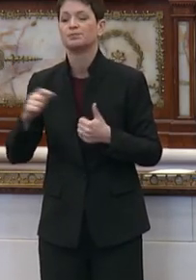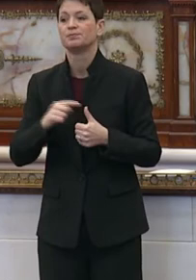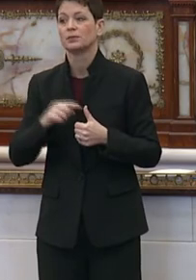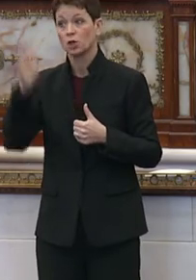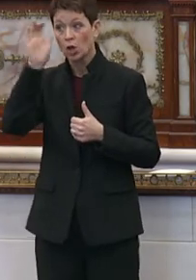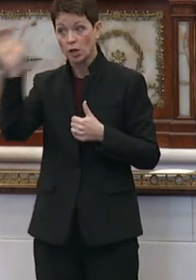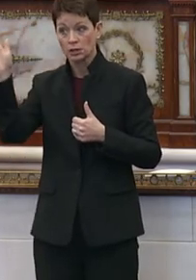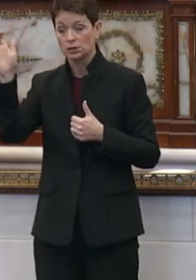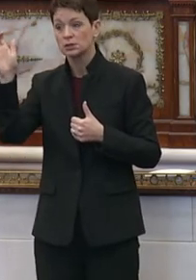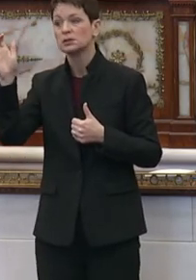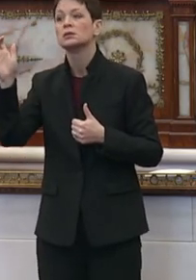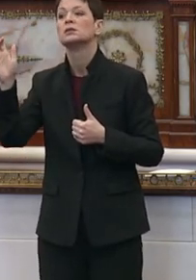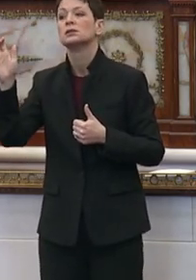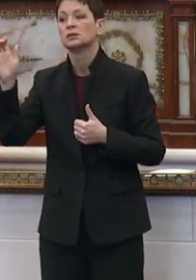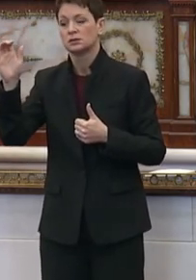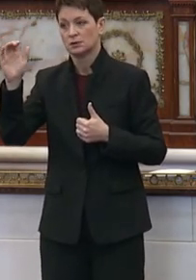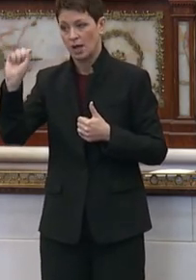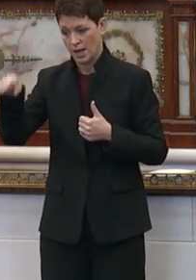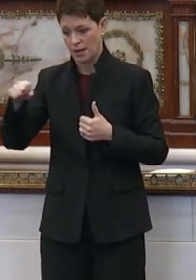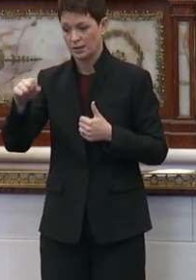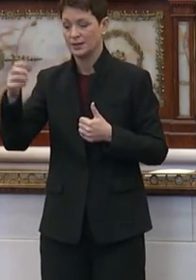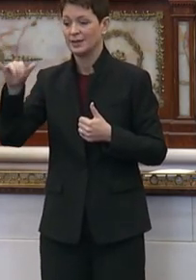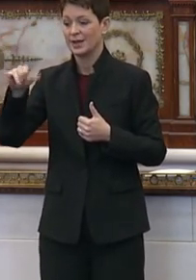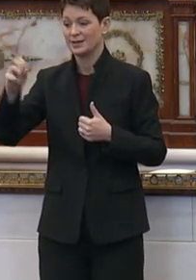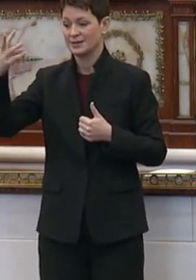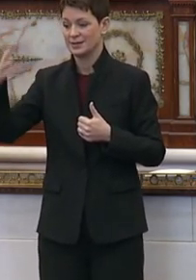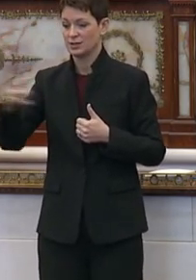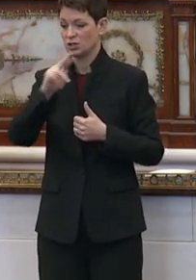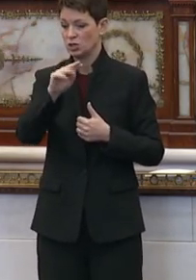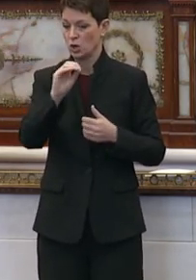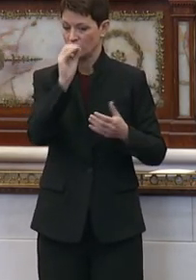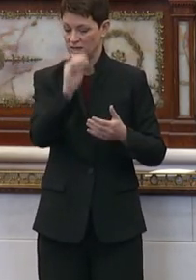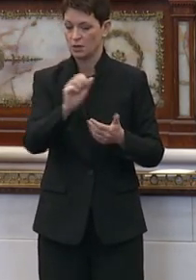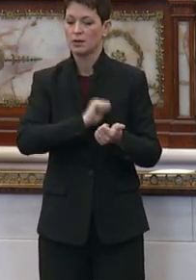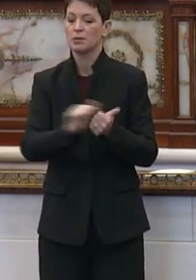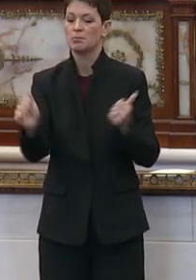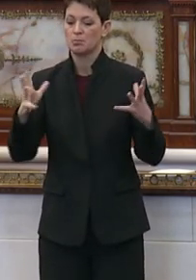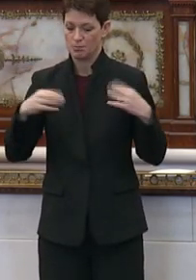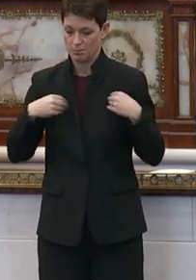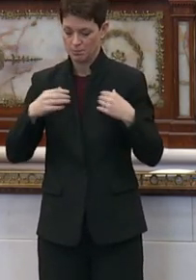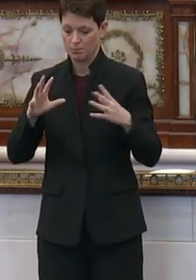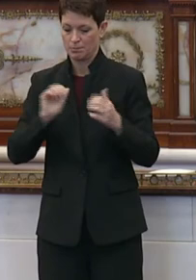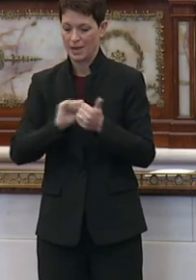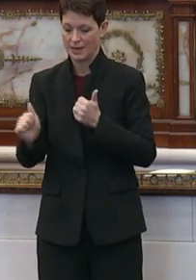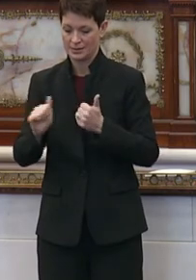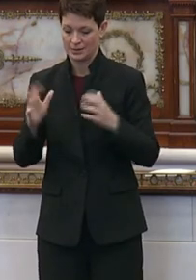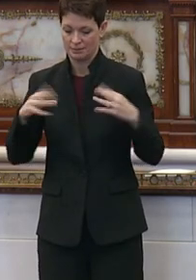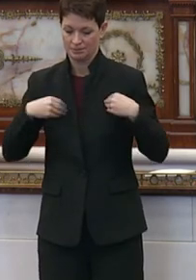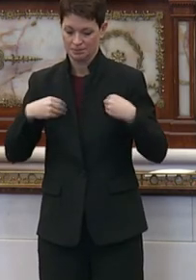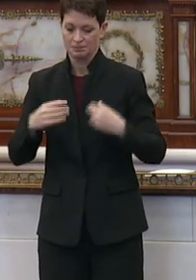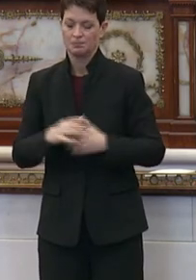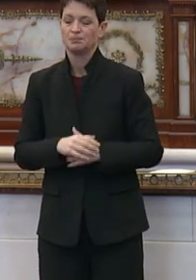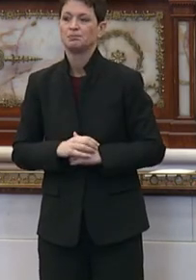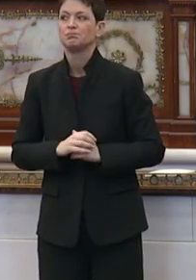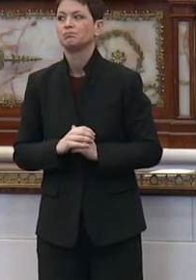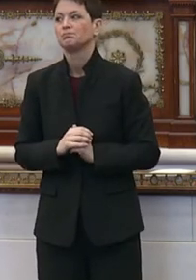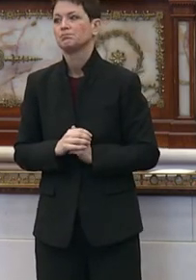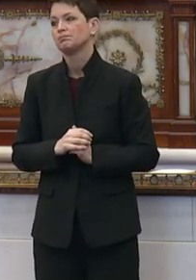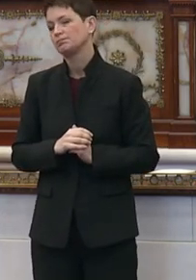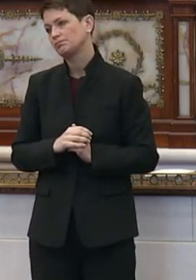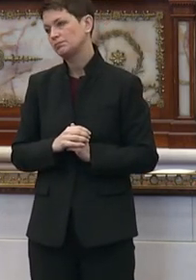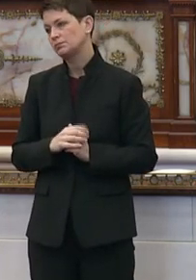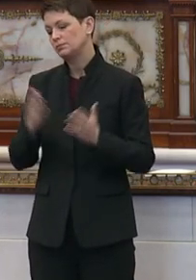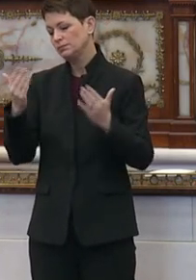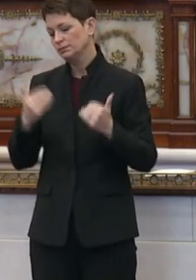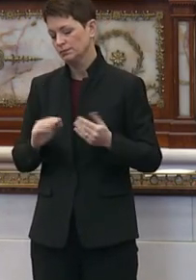Aye. Council President Clark. Aye. Ayes are 16. Nays are 0. Majority of all members present, having voted in affirms that the bill